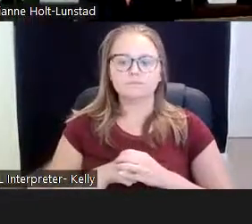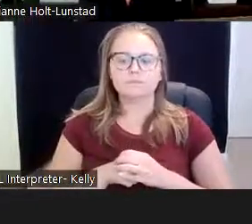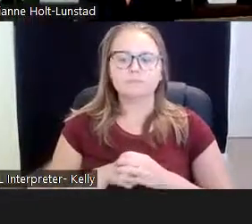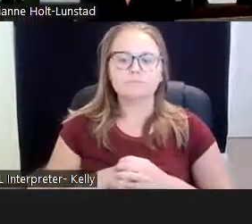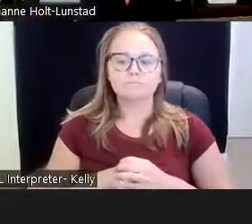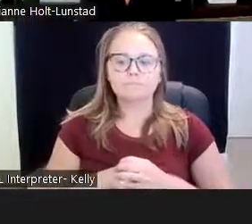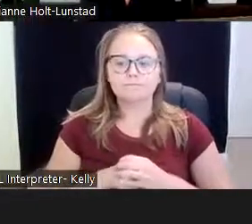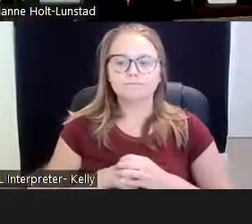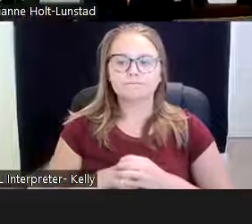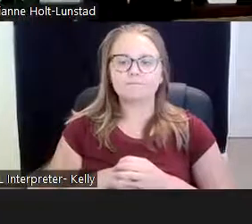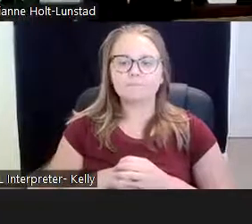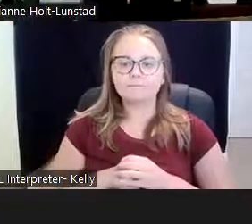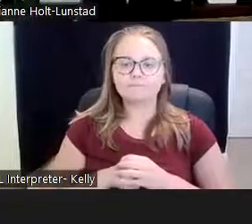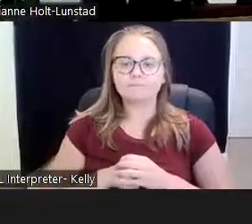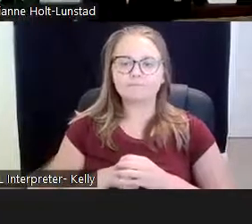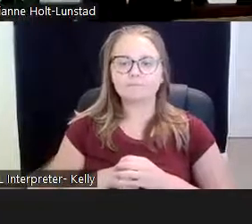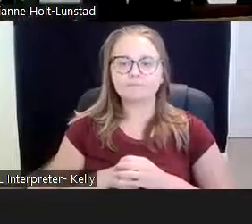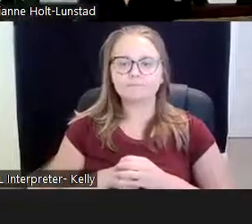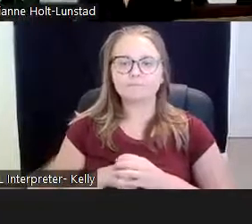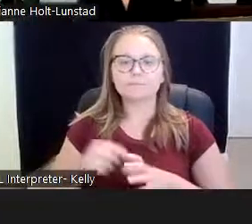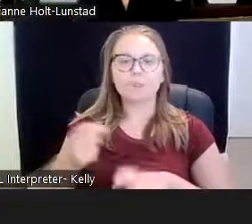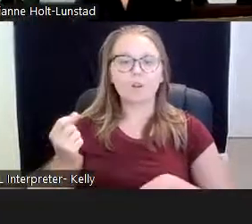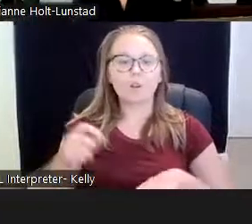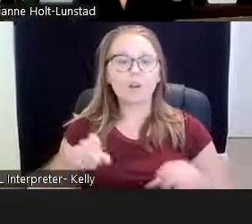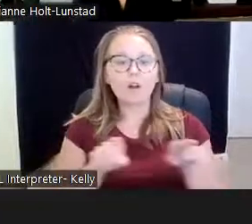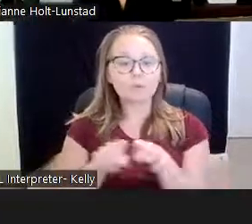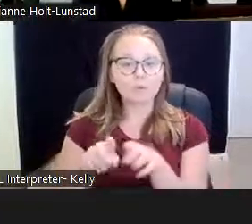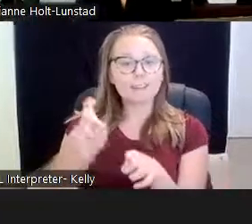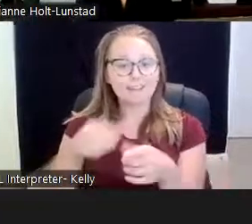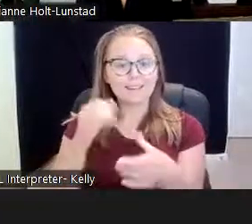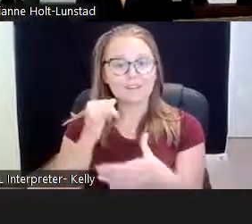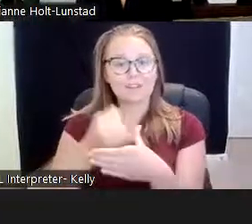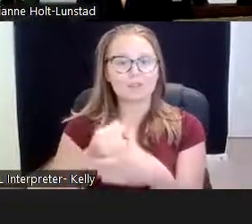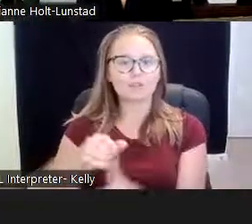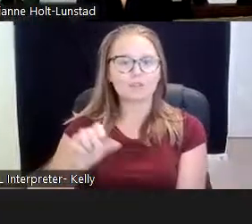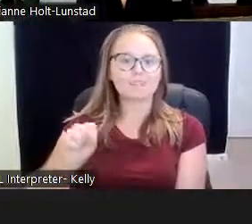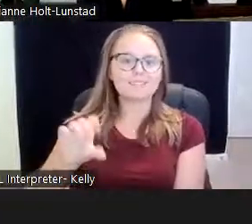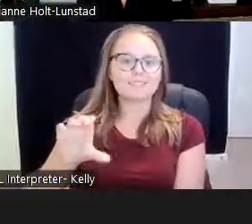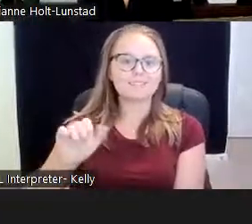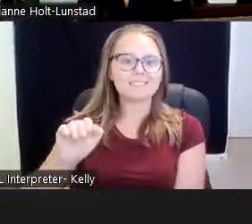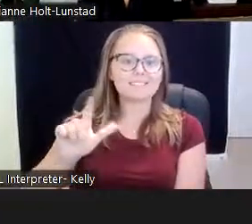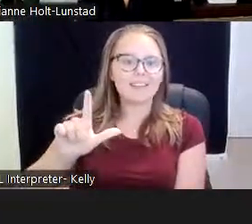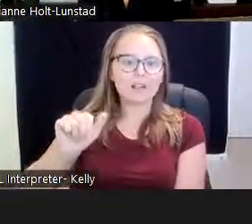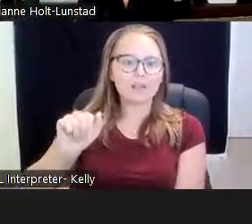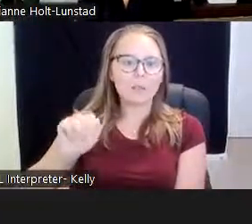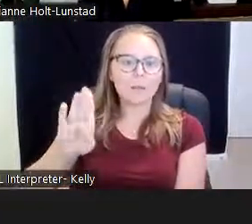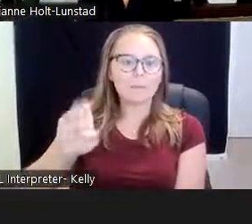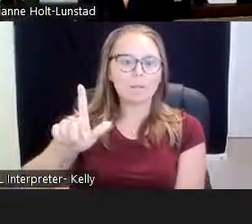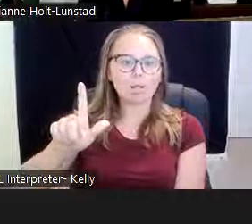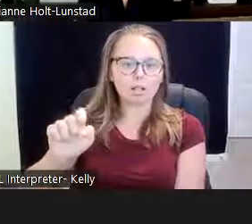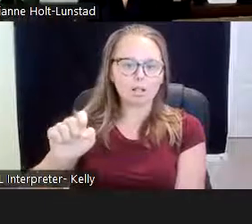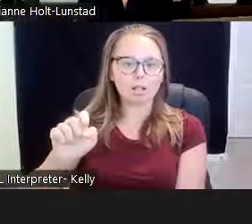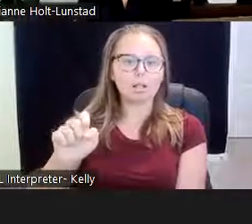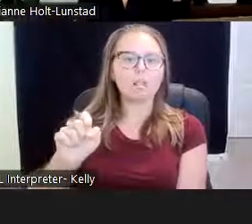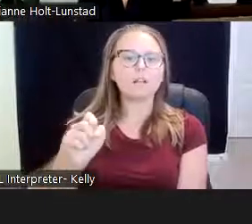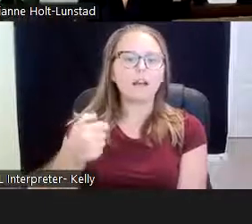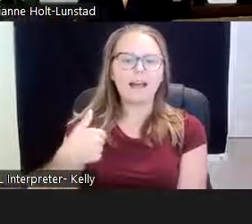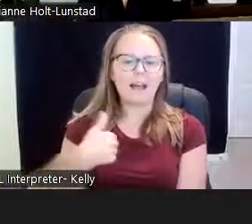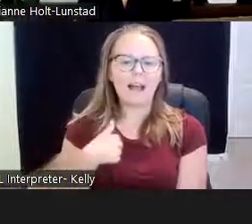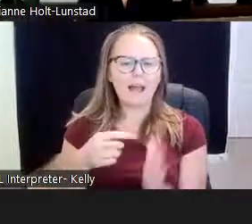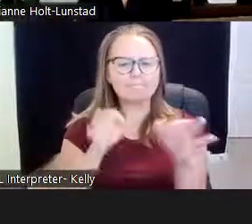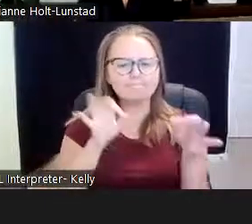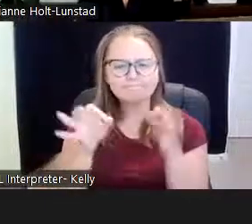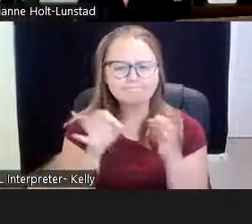need interventions that are scalable. And so I highlight this simply